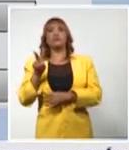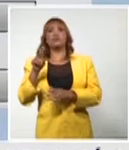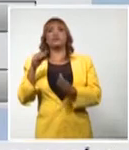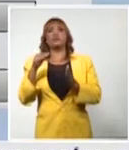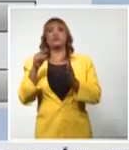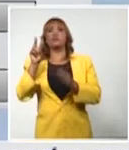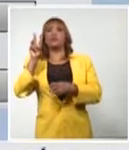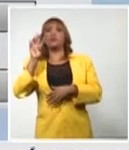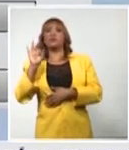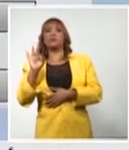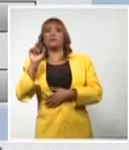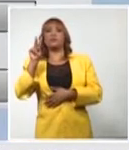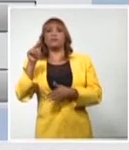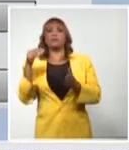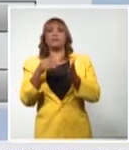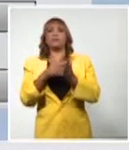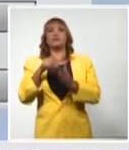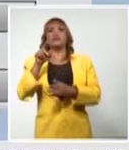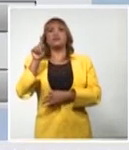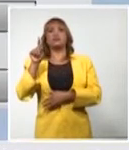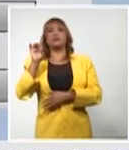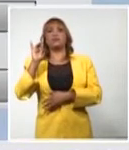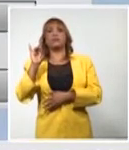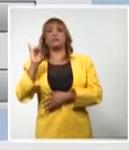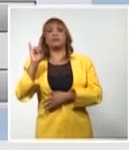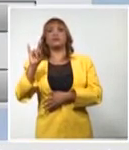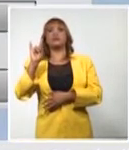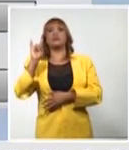17,579,197, after